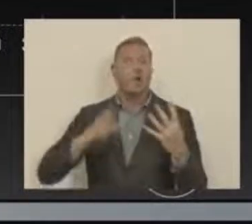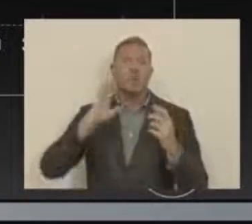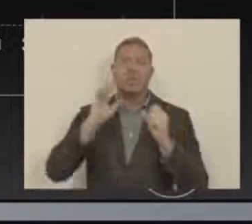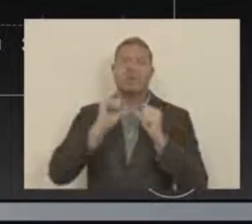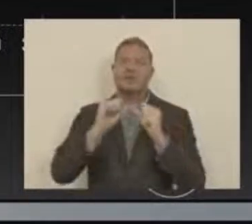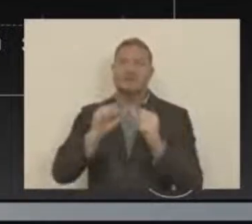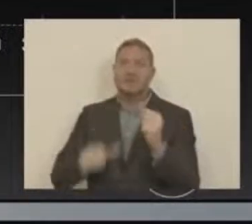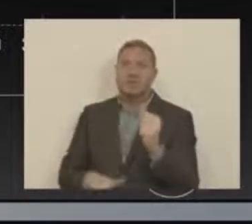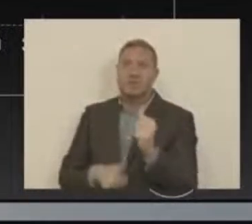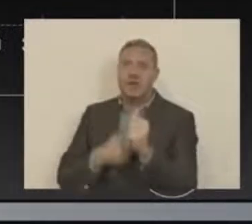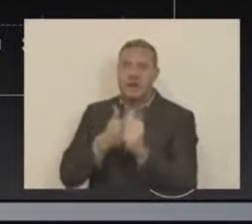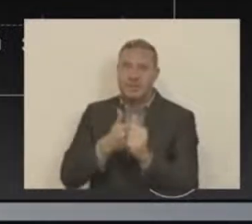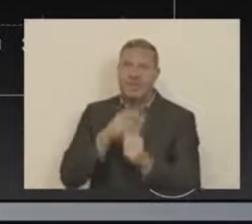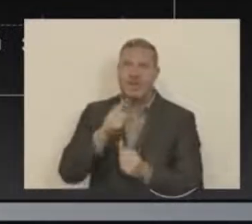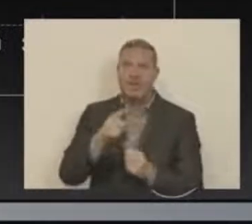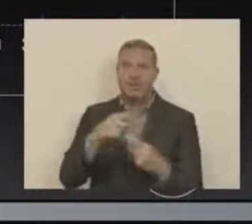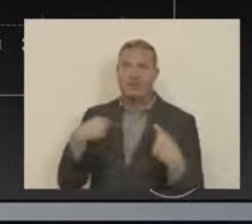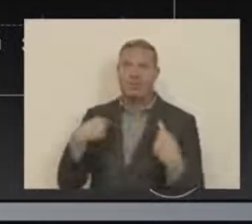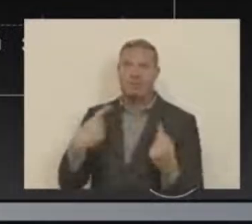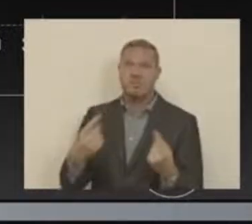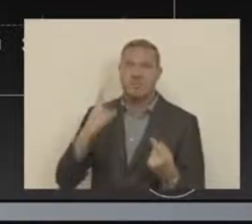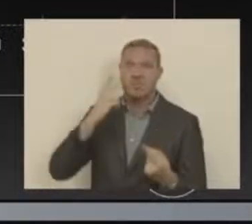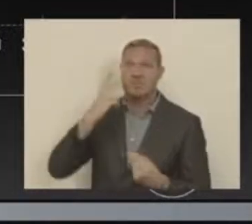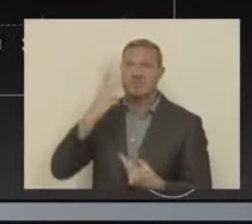looking forward to this happening soon.